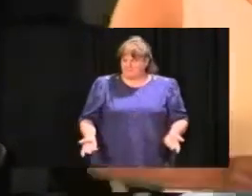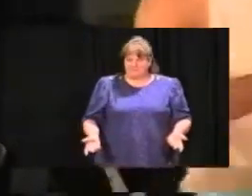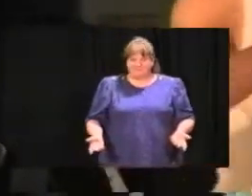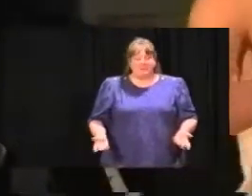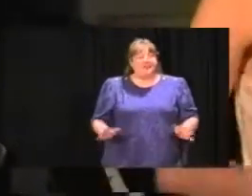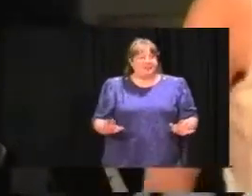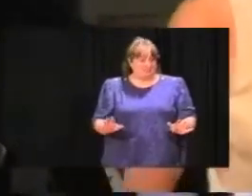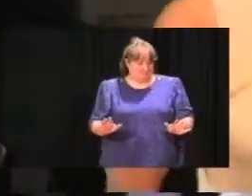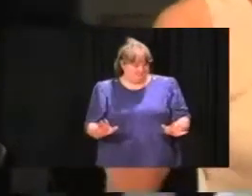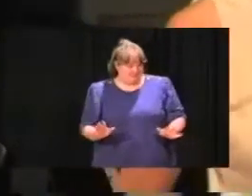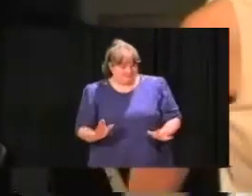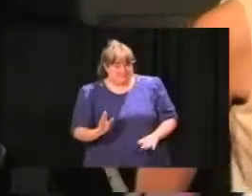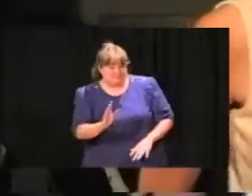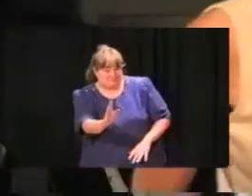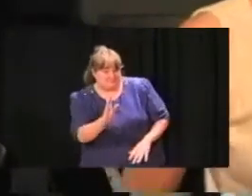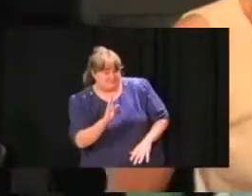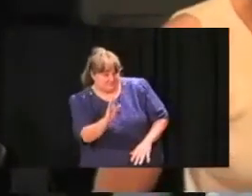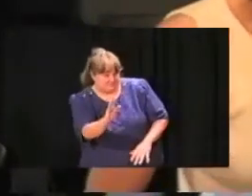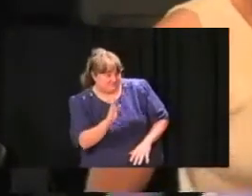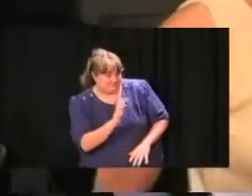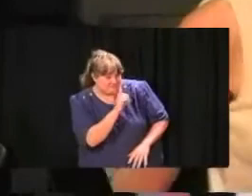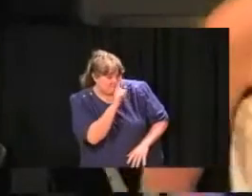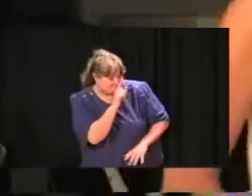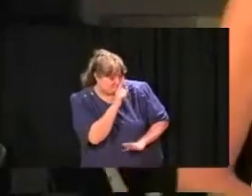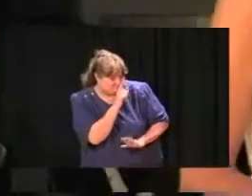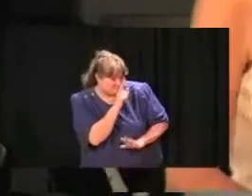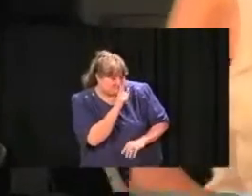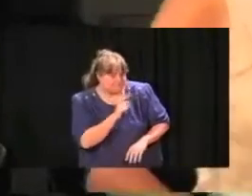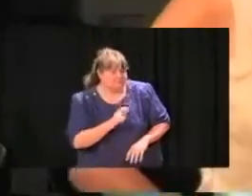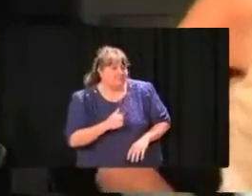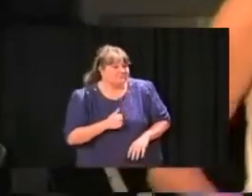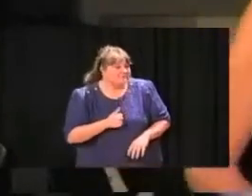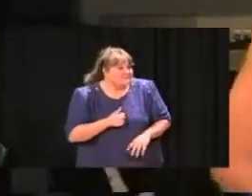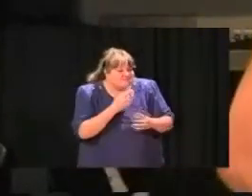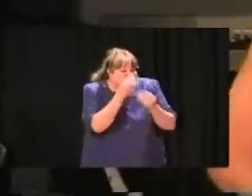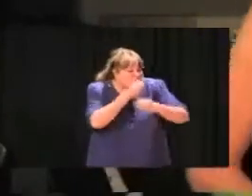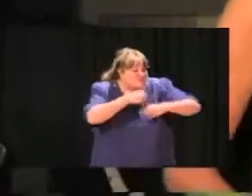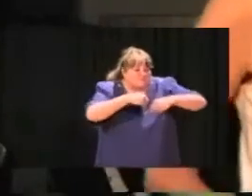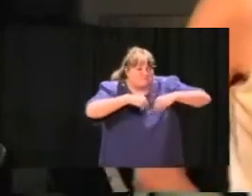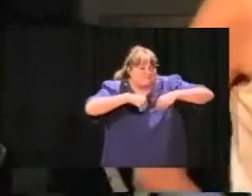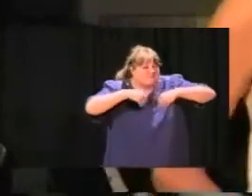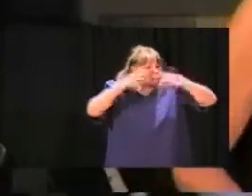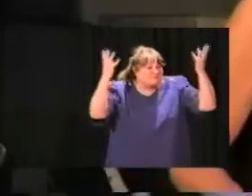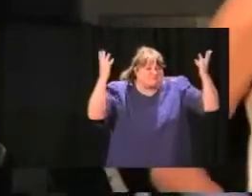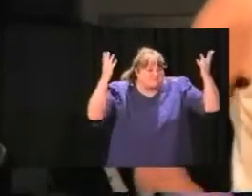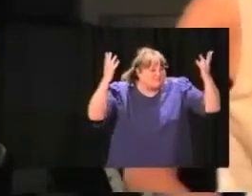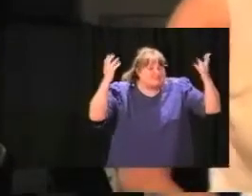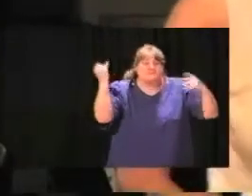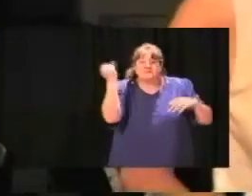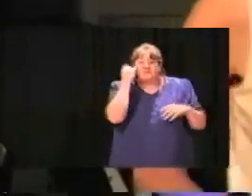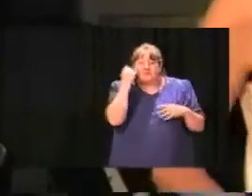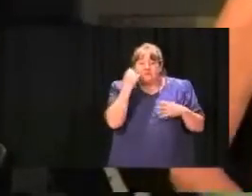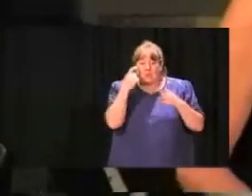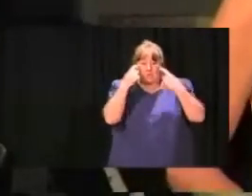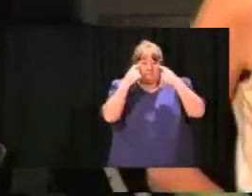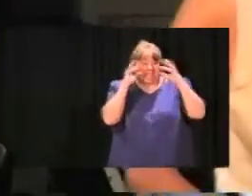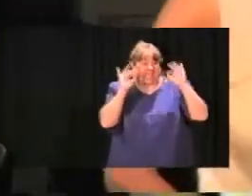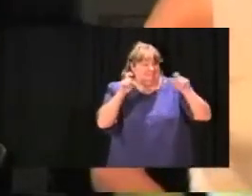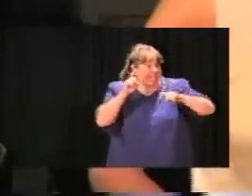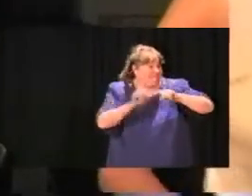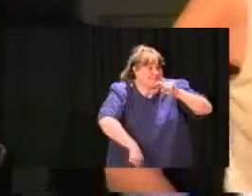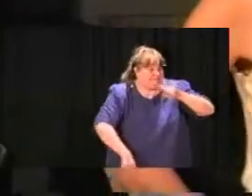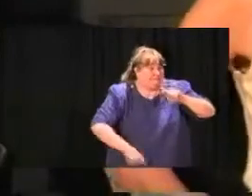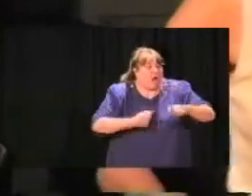Well, you know something? Just between you and me and the doorpost, I don't give a sleeping owl's hoot if they never find a cure for the